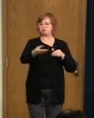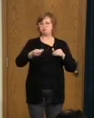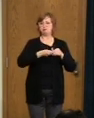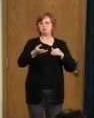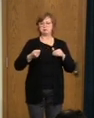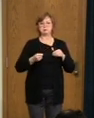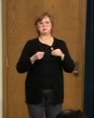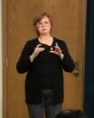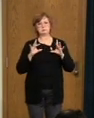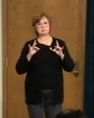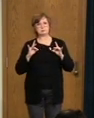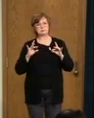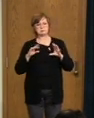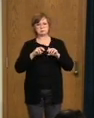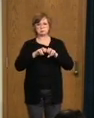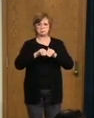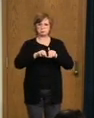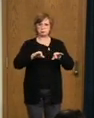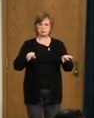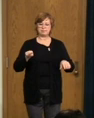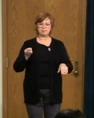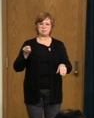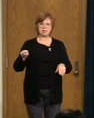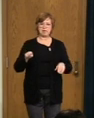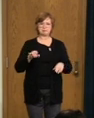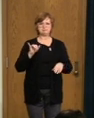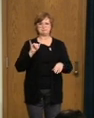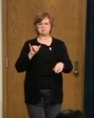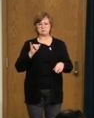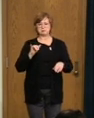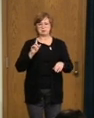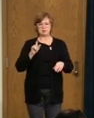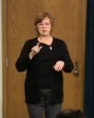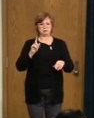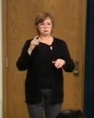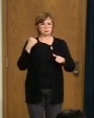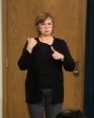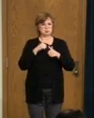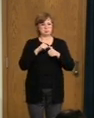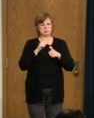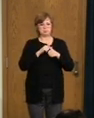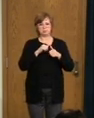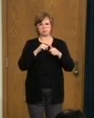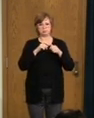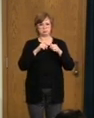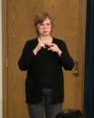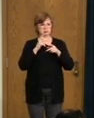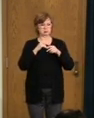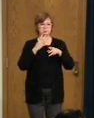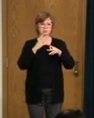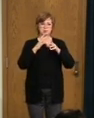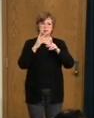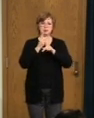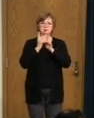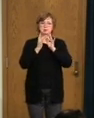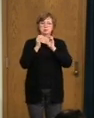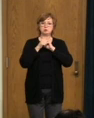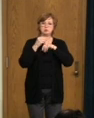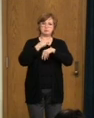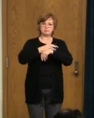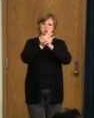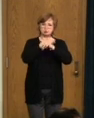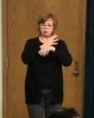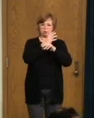home setting continue to cause transmission. So I think we need to, remain connected virtually. We can